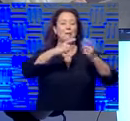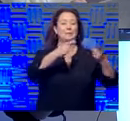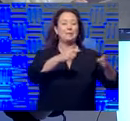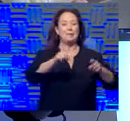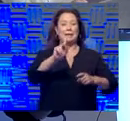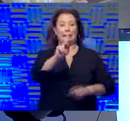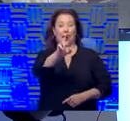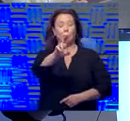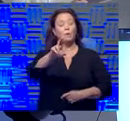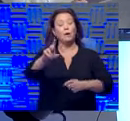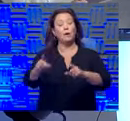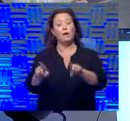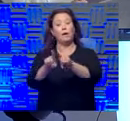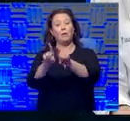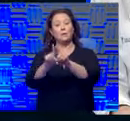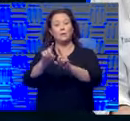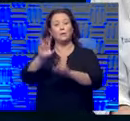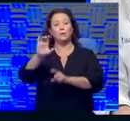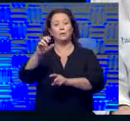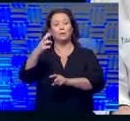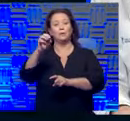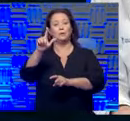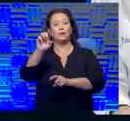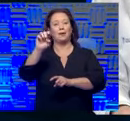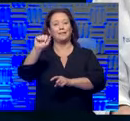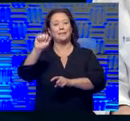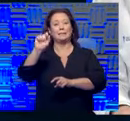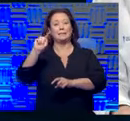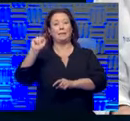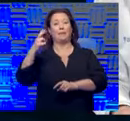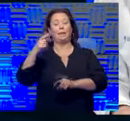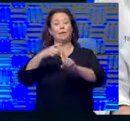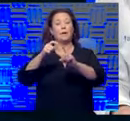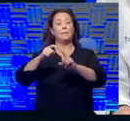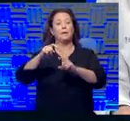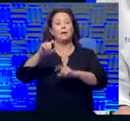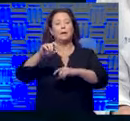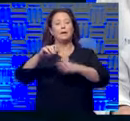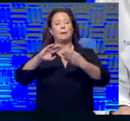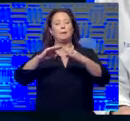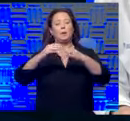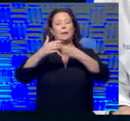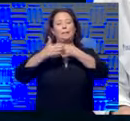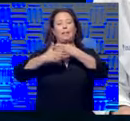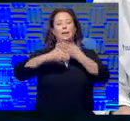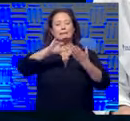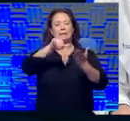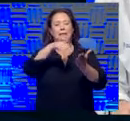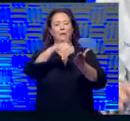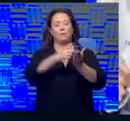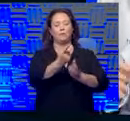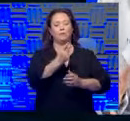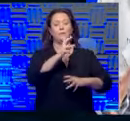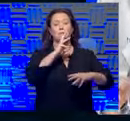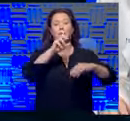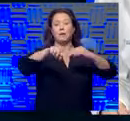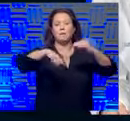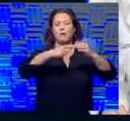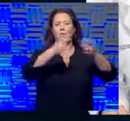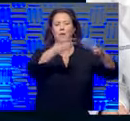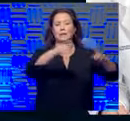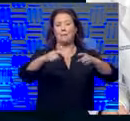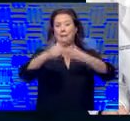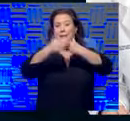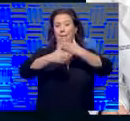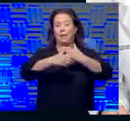KU. We're also joined by Chelsea Smith from the Community Blood Center. Chelsea and I want to have a conversation in just a moment about what's going on with blood